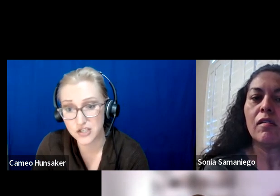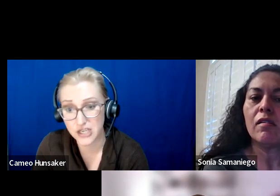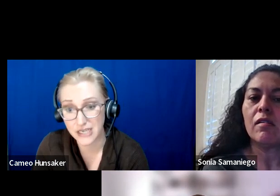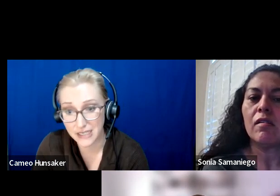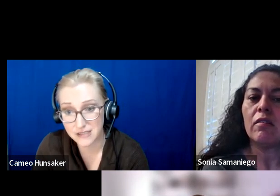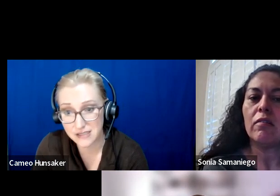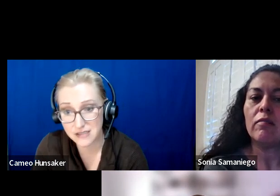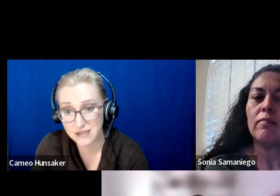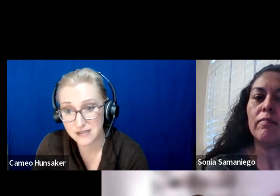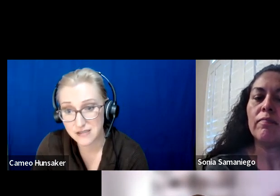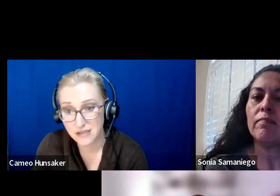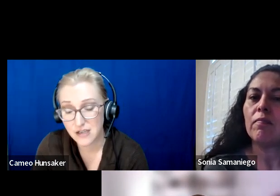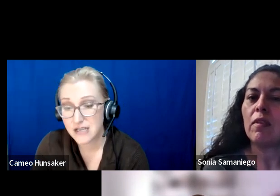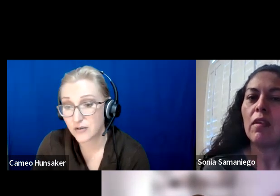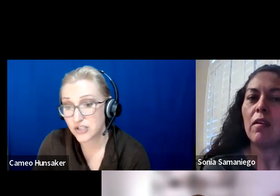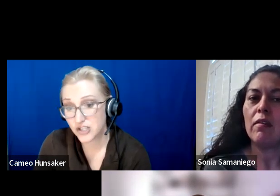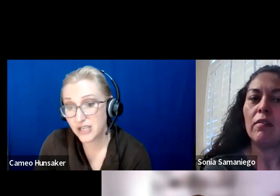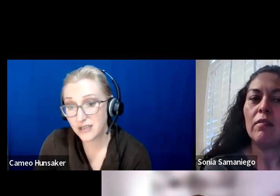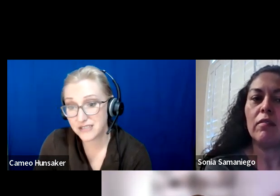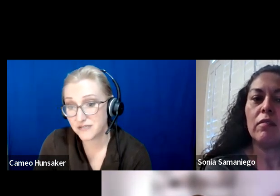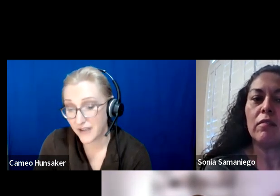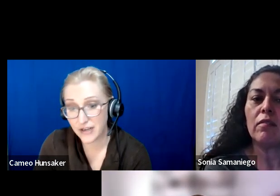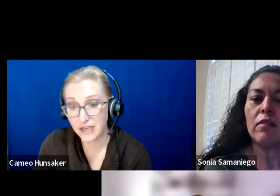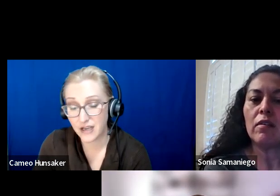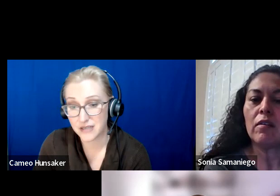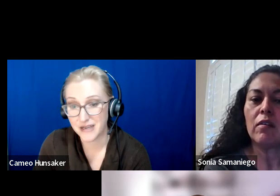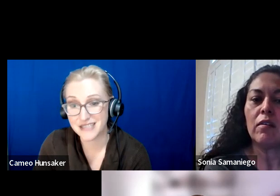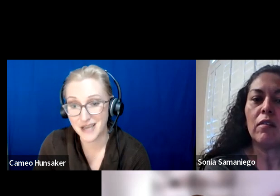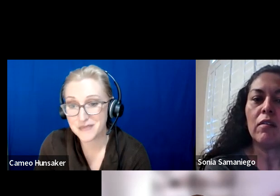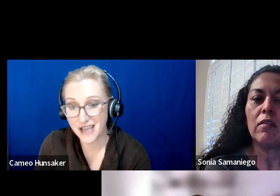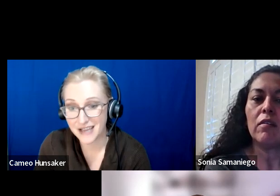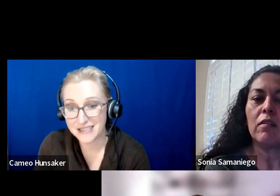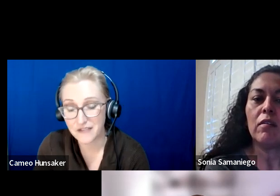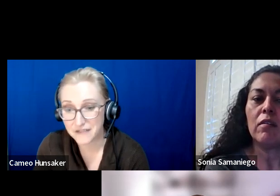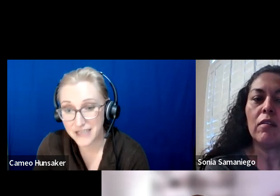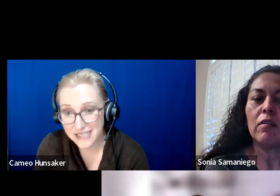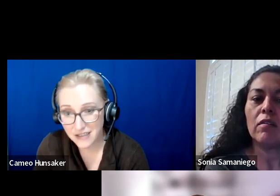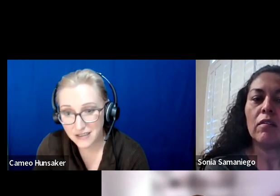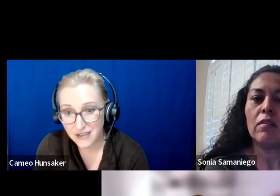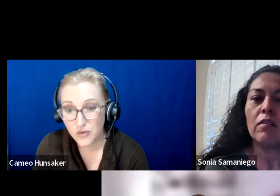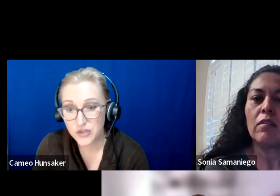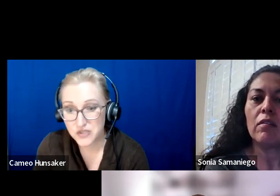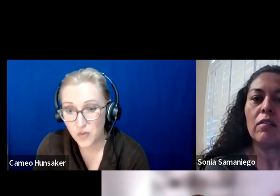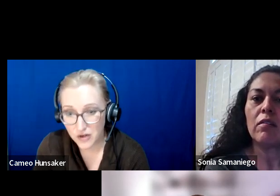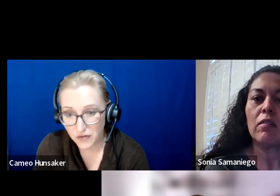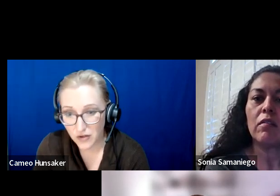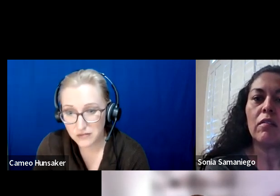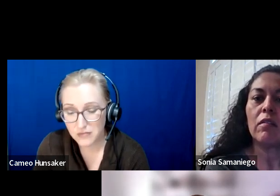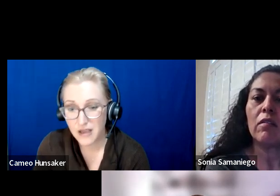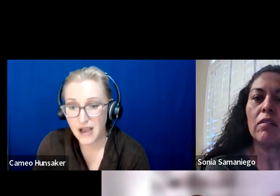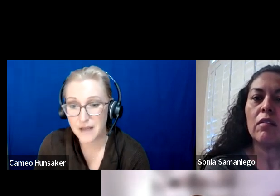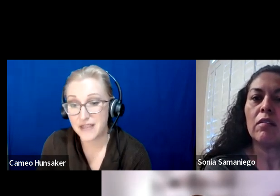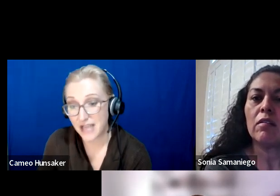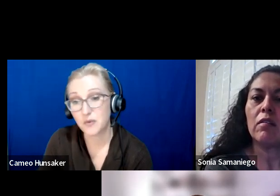services that she needs. Now, she is very adept at self-advocacy, which is